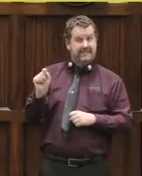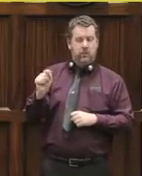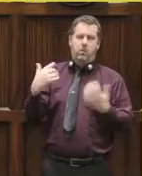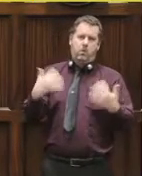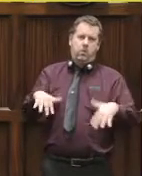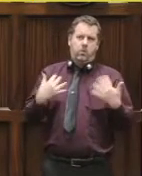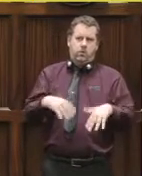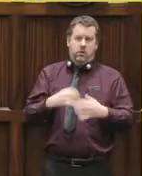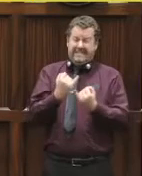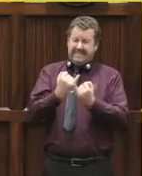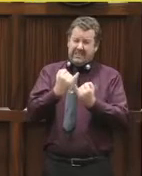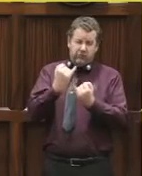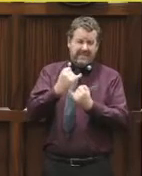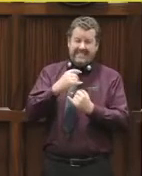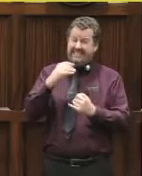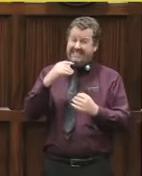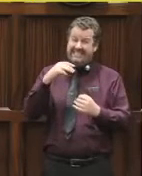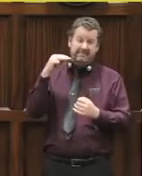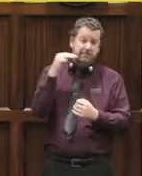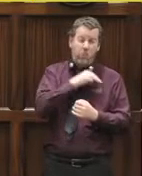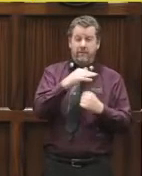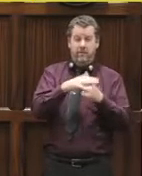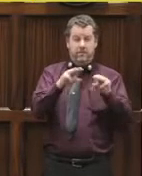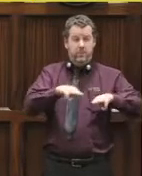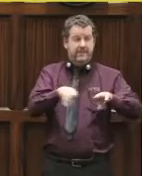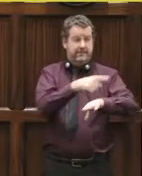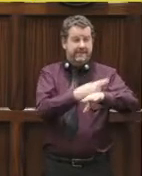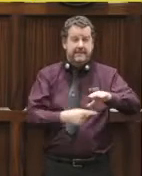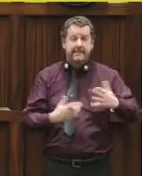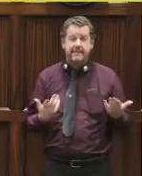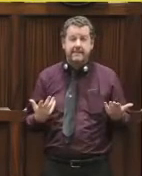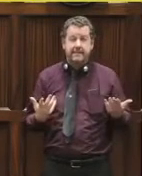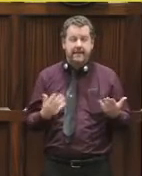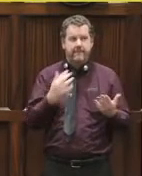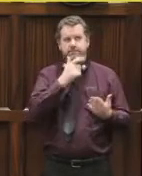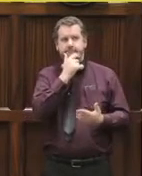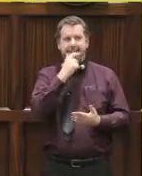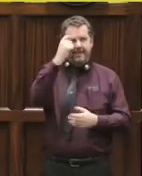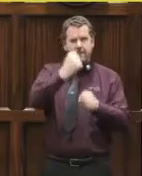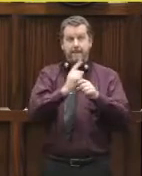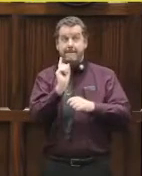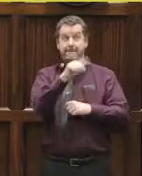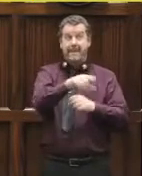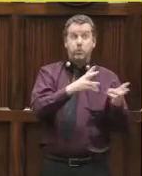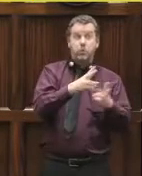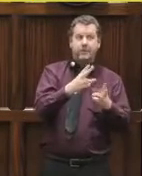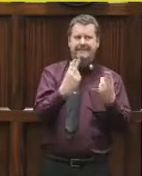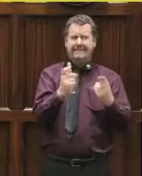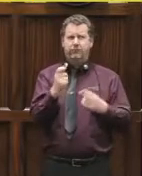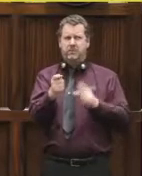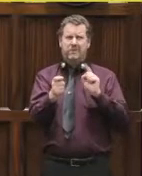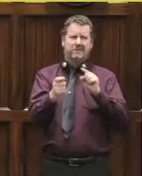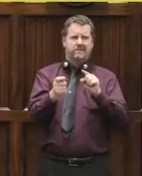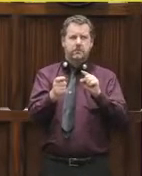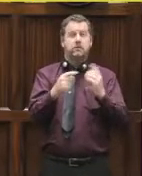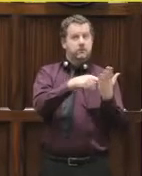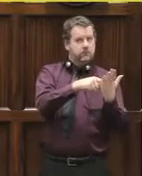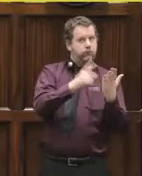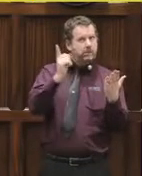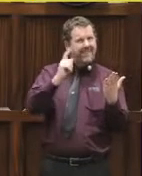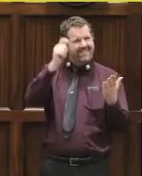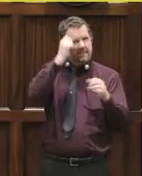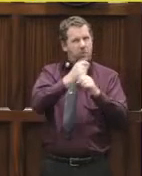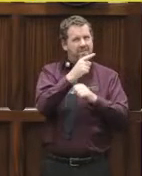critically important for people with disabilities considering returning to work. On foot of this recommendation, it was